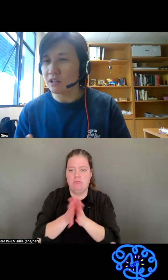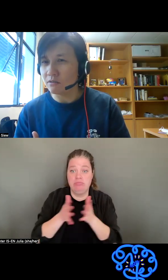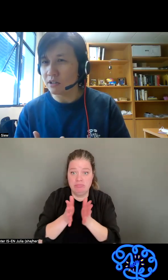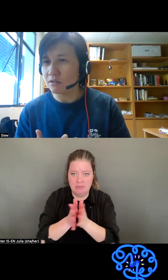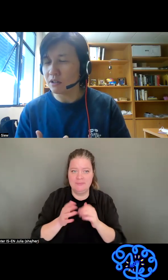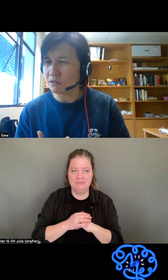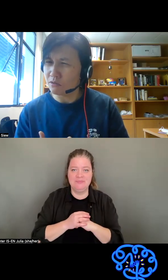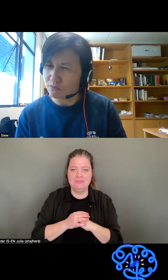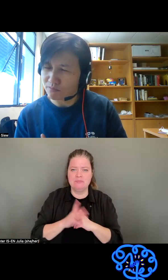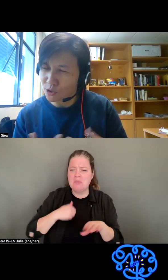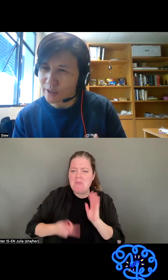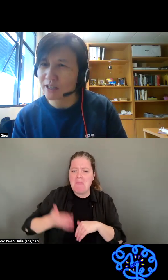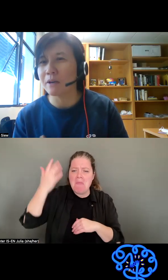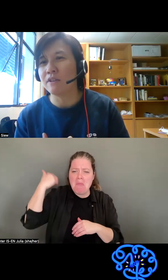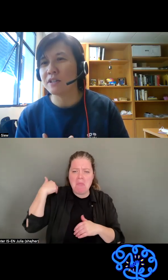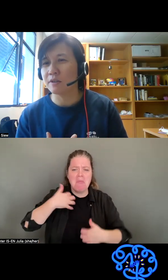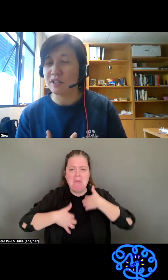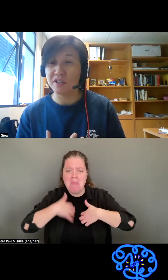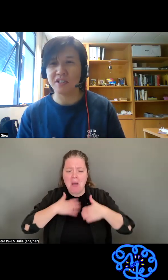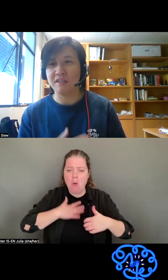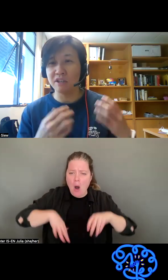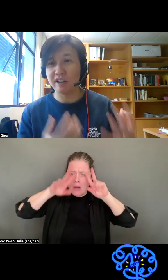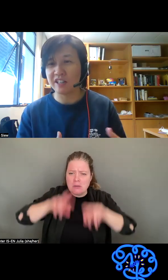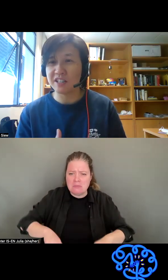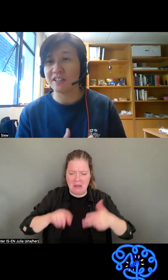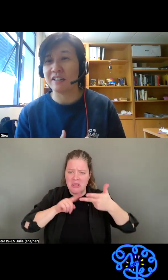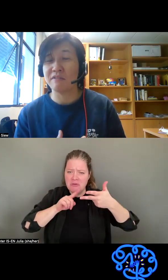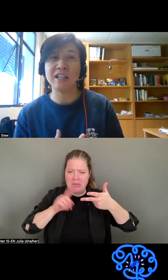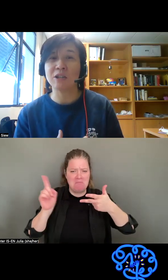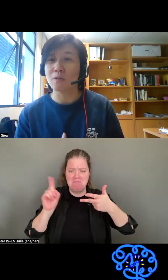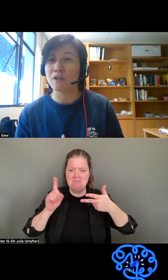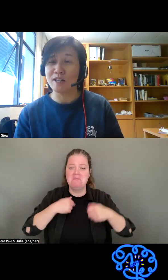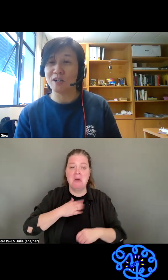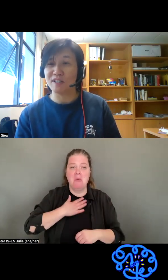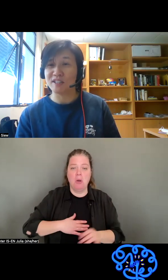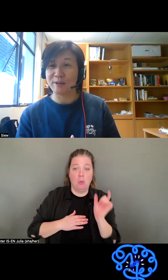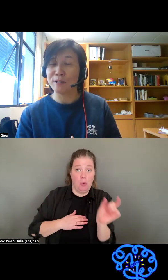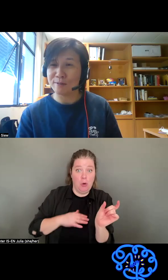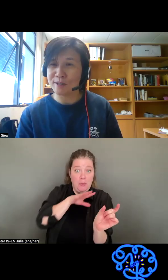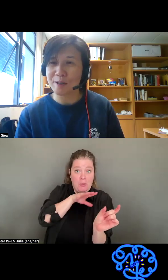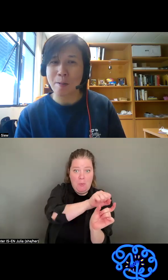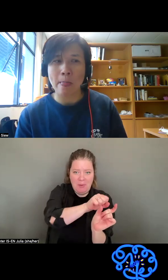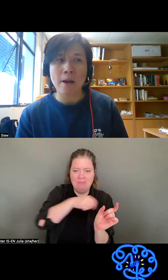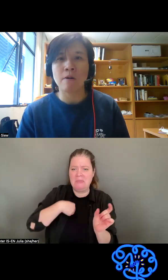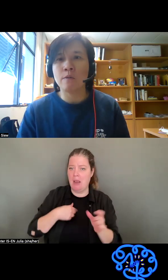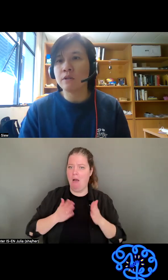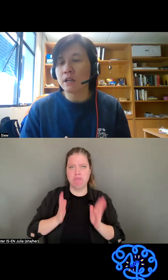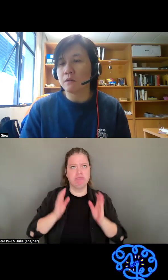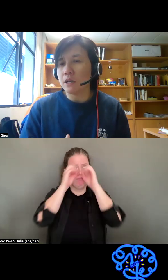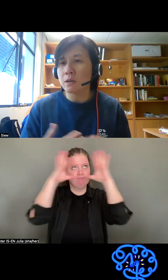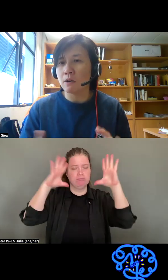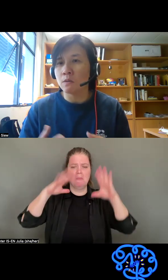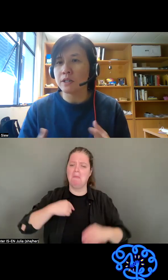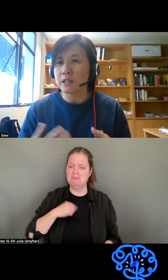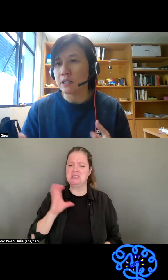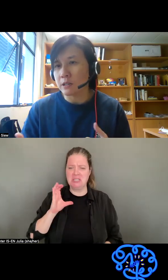interested in doing in my research. I was interested in word recognition. I really thought of myself as a psycholinguist. But when you start to